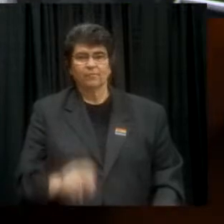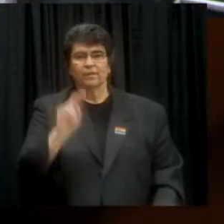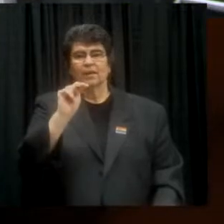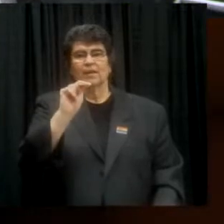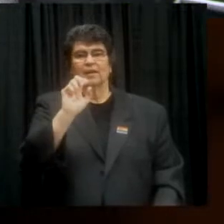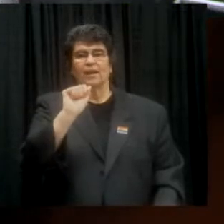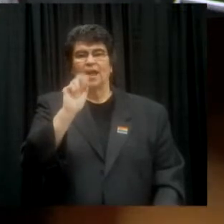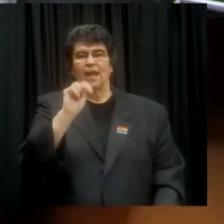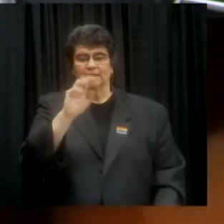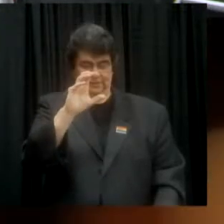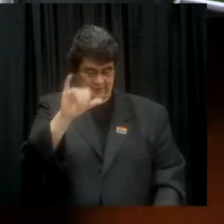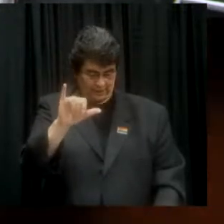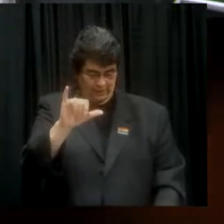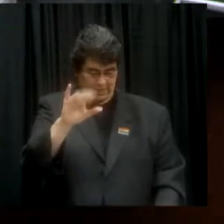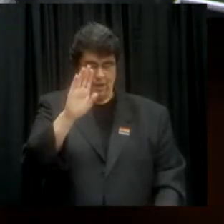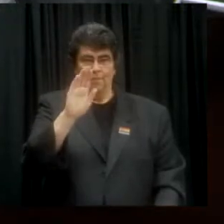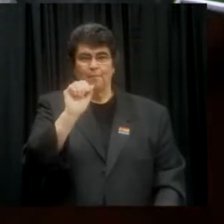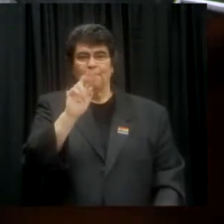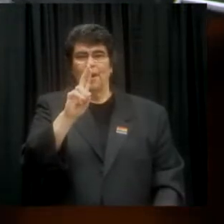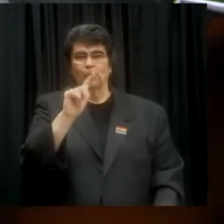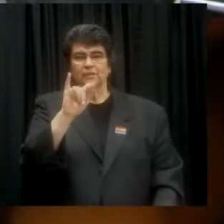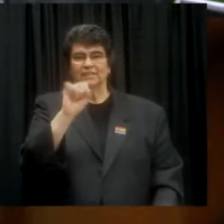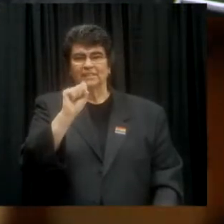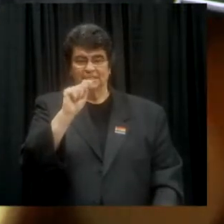Nancy Batista Marino.